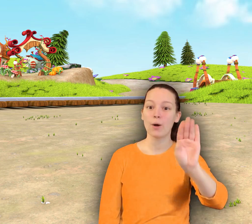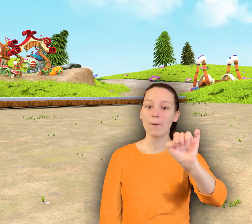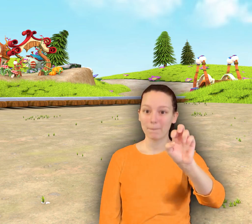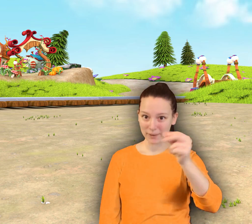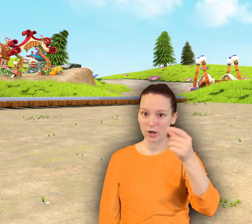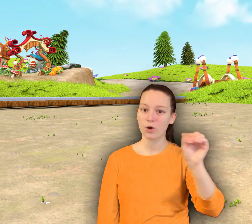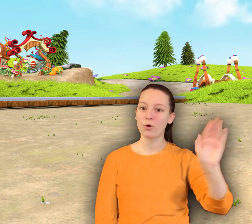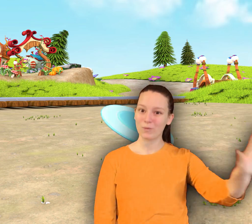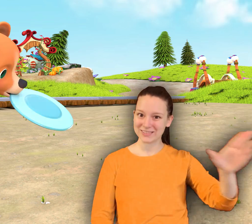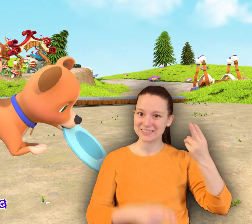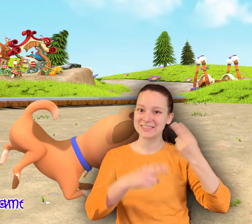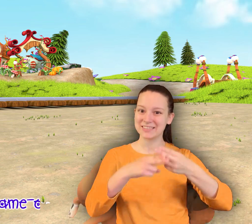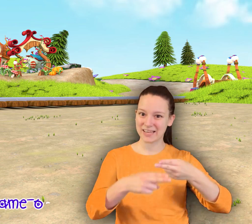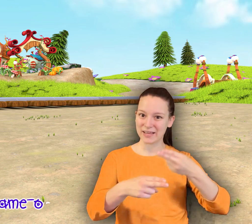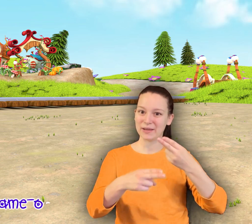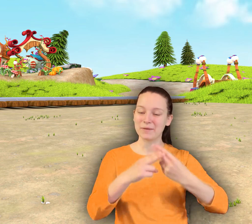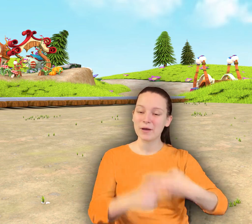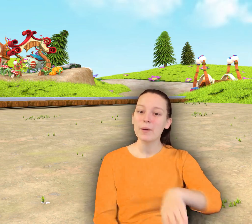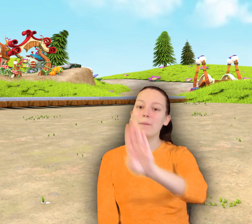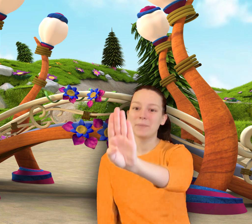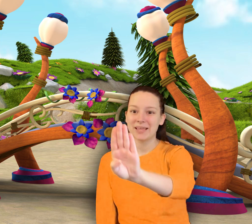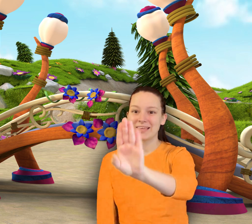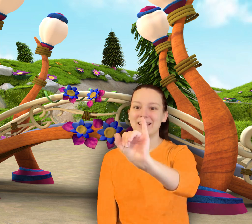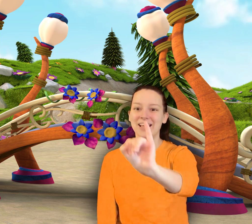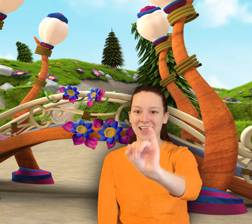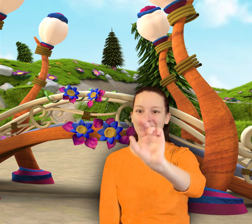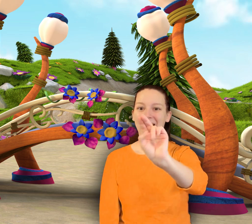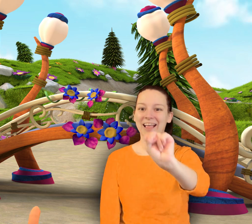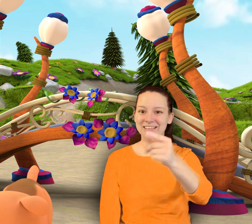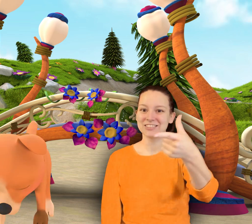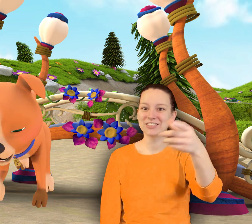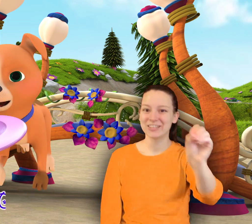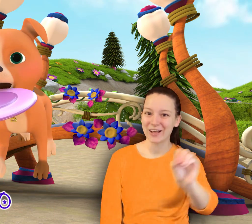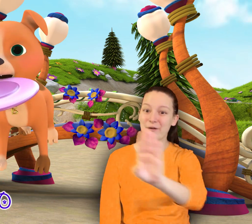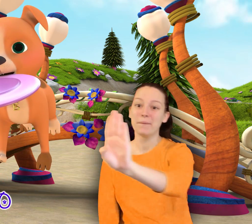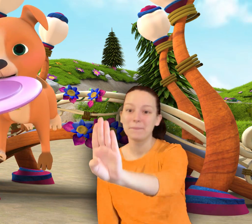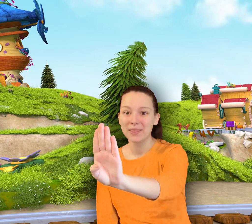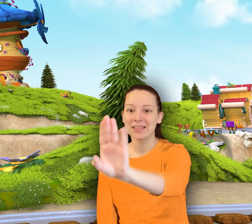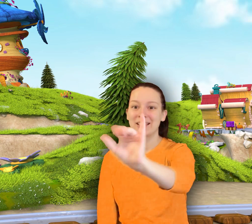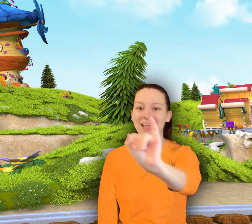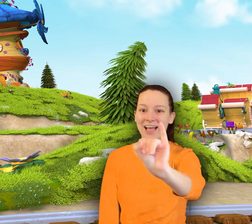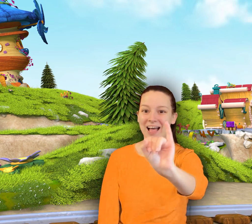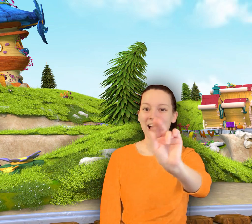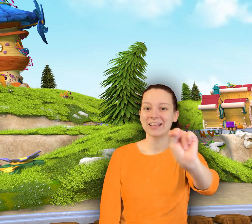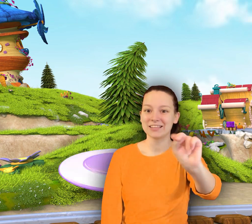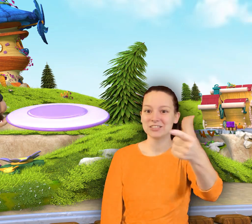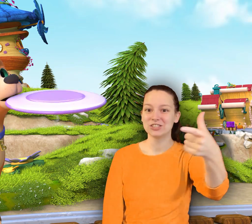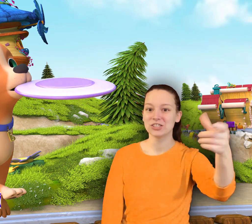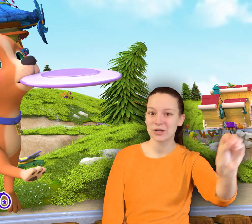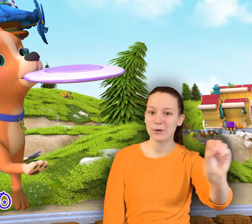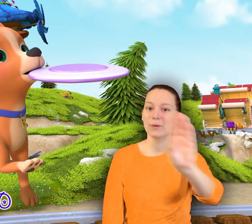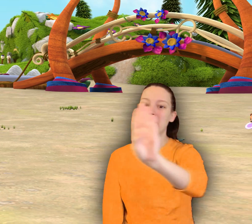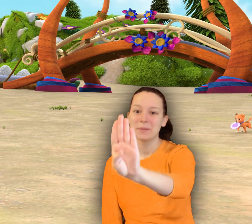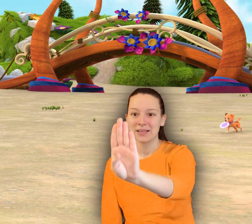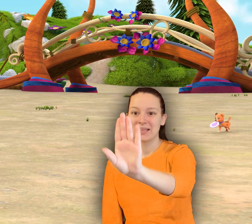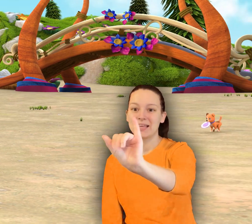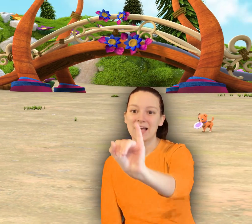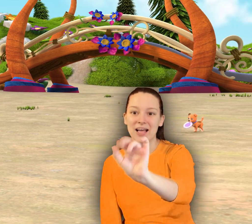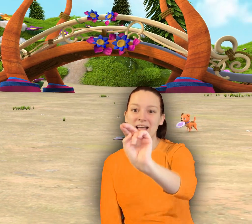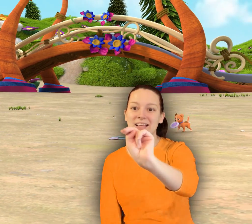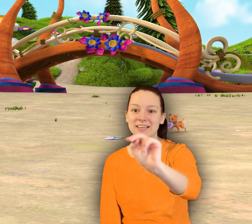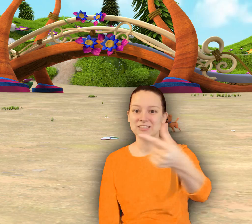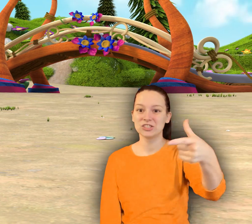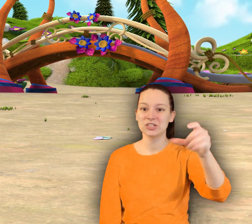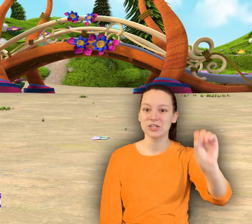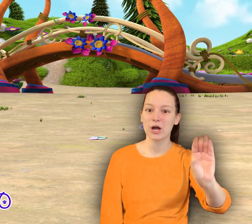n g o when Bingo was his name b i n o b i n g o